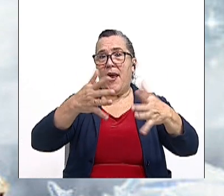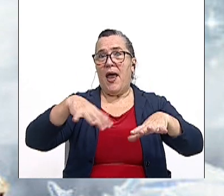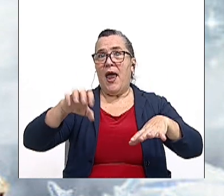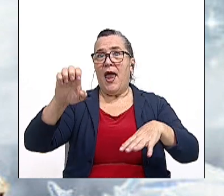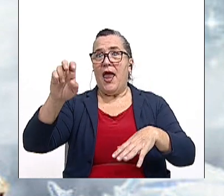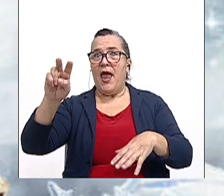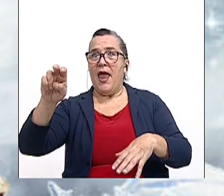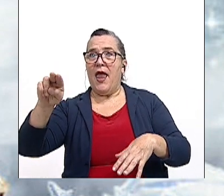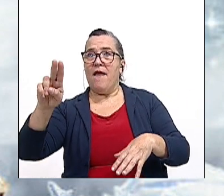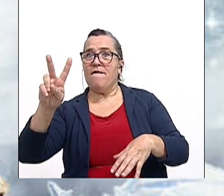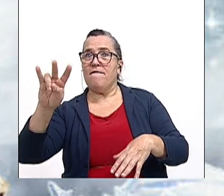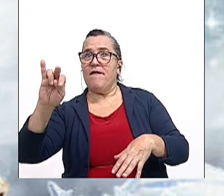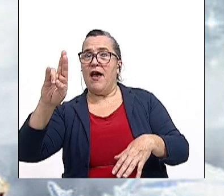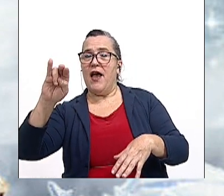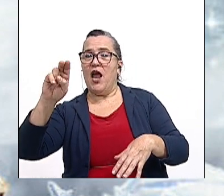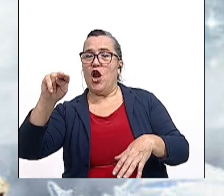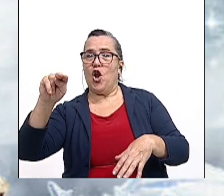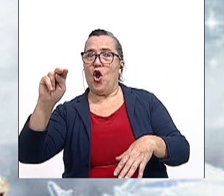Environment.